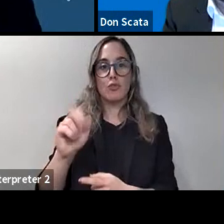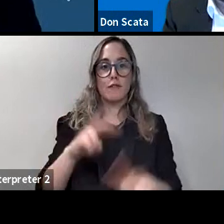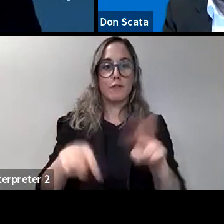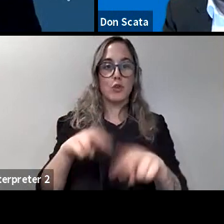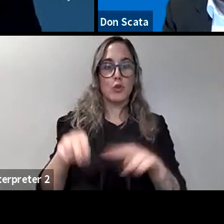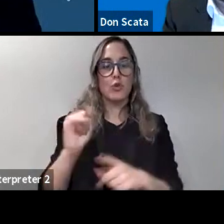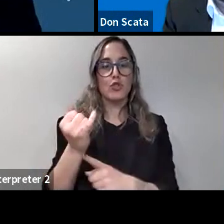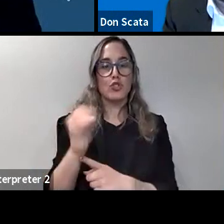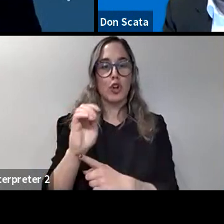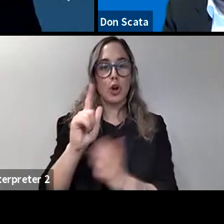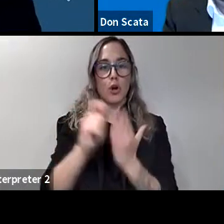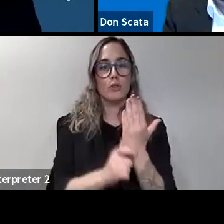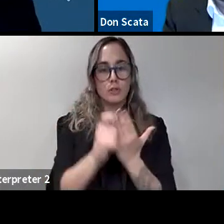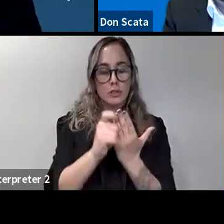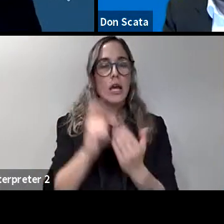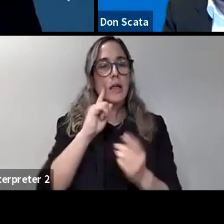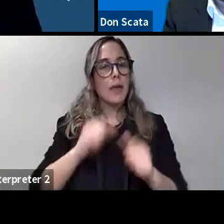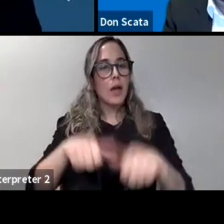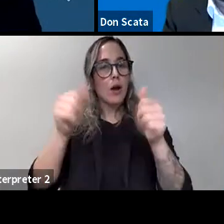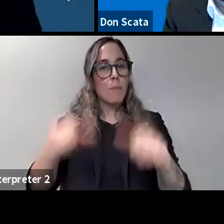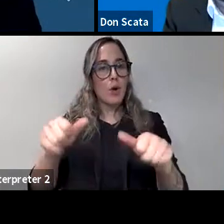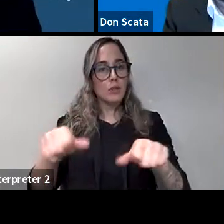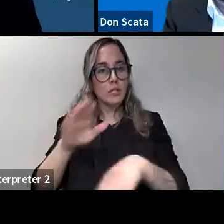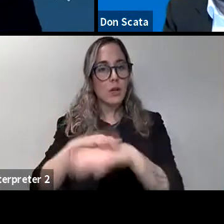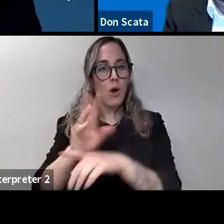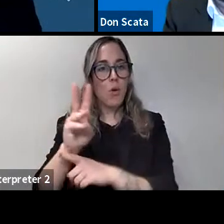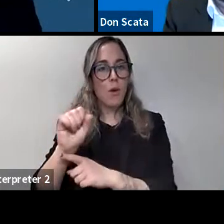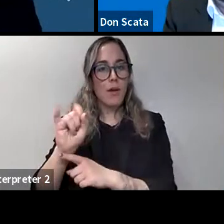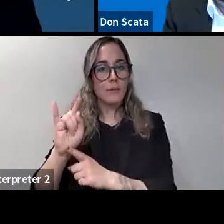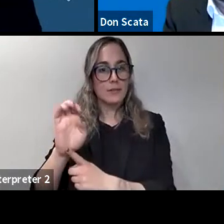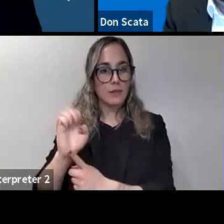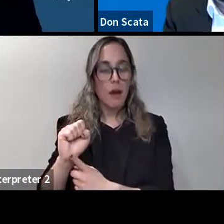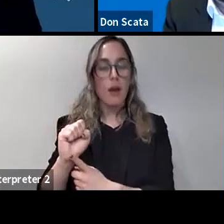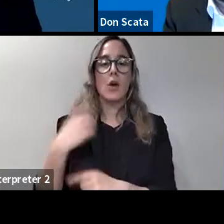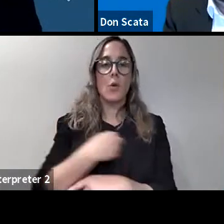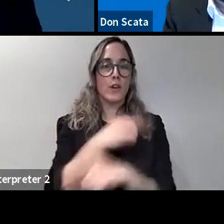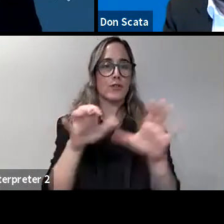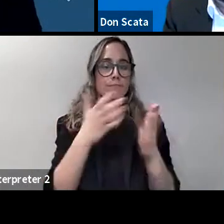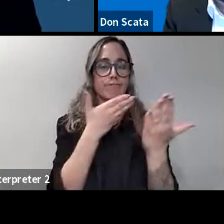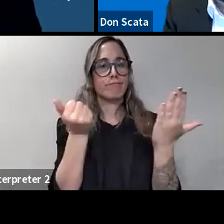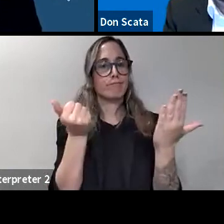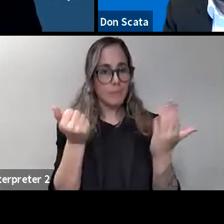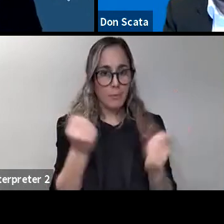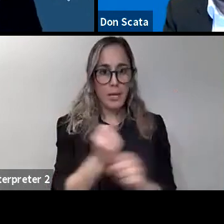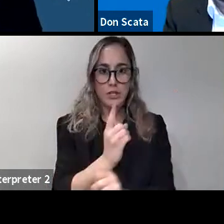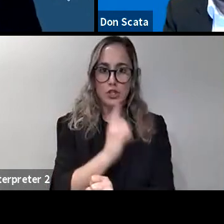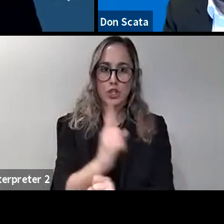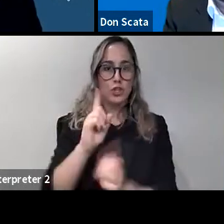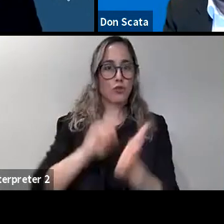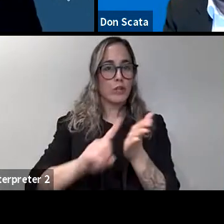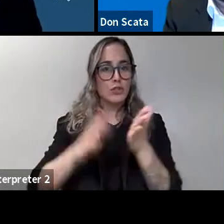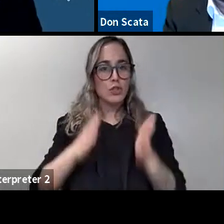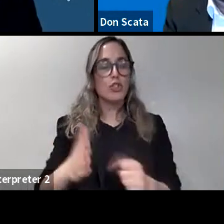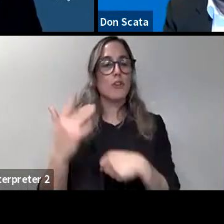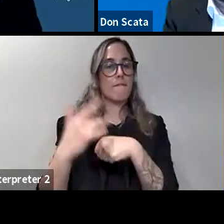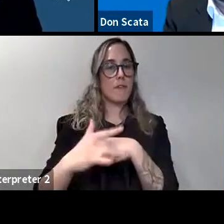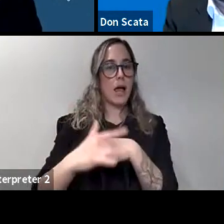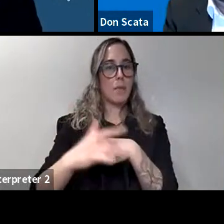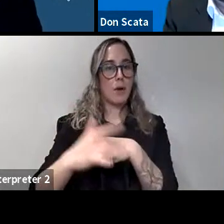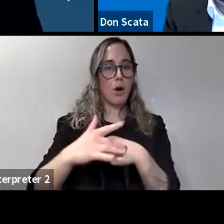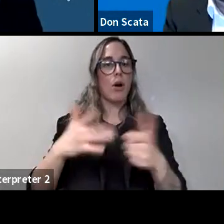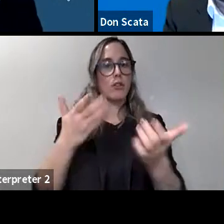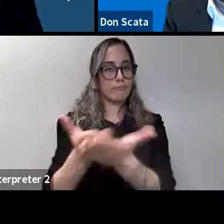to the Ascent website. We're doing our best to ensure that the researchers make their work available to the